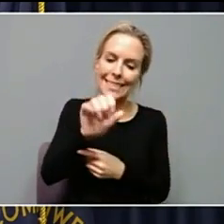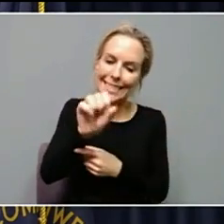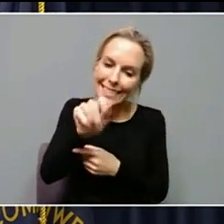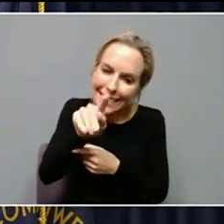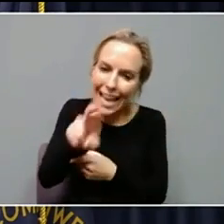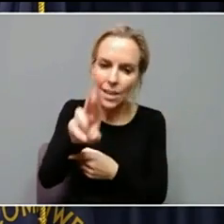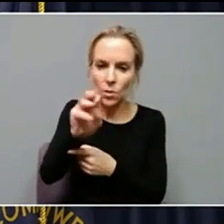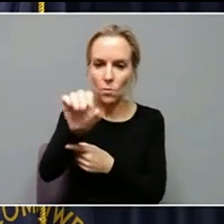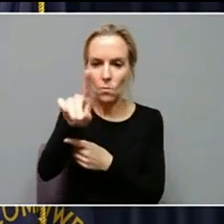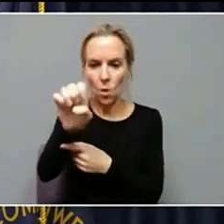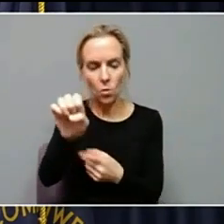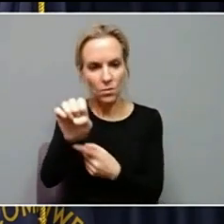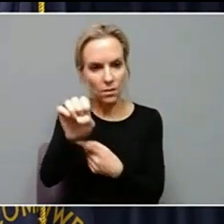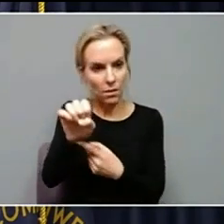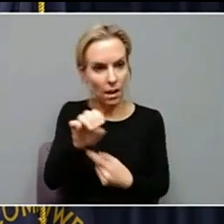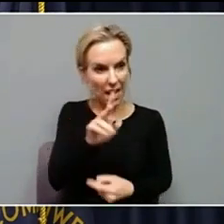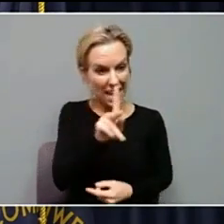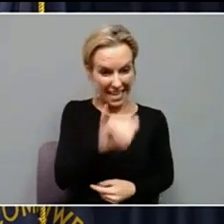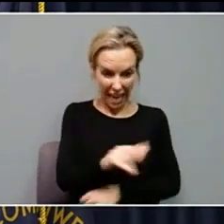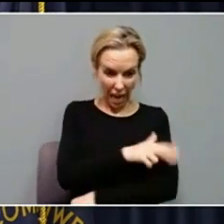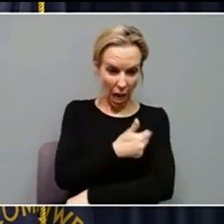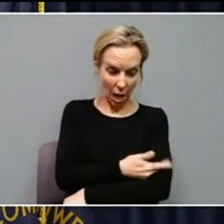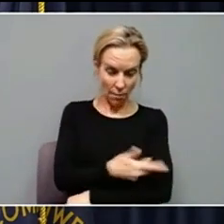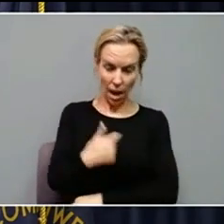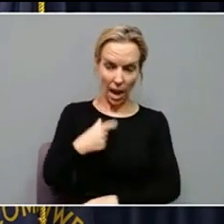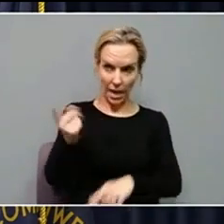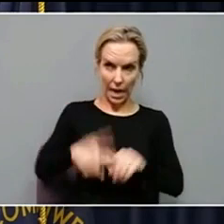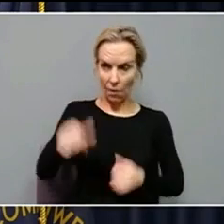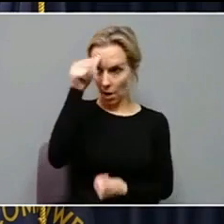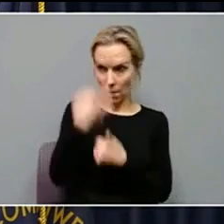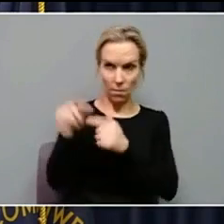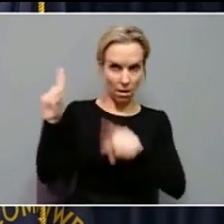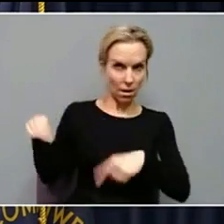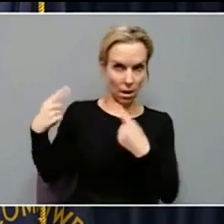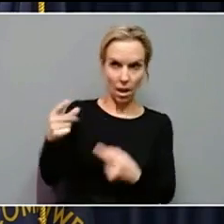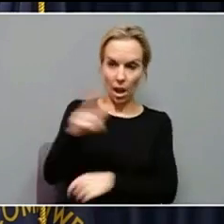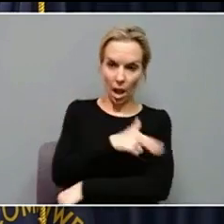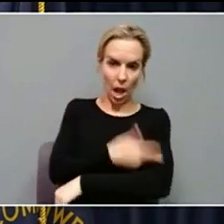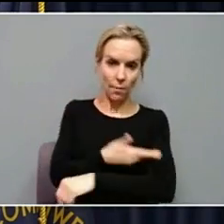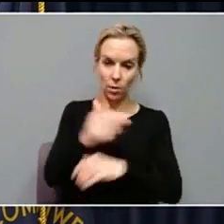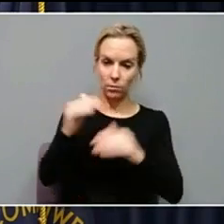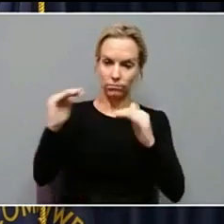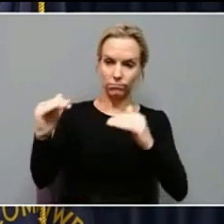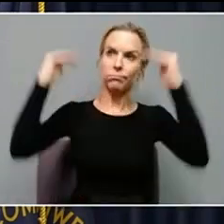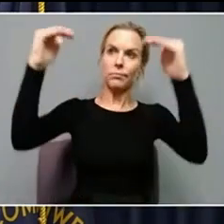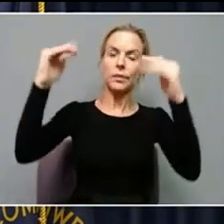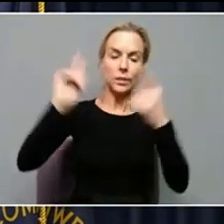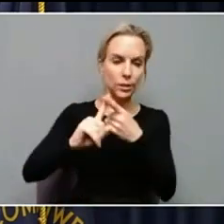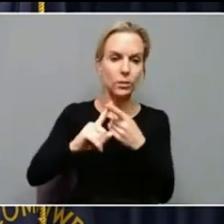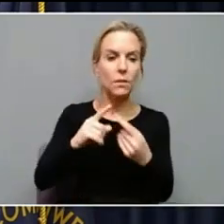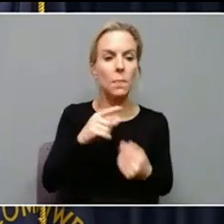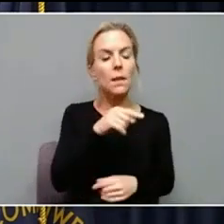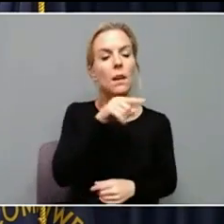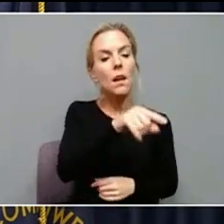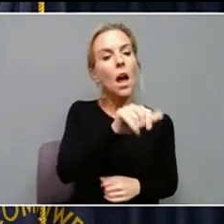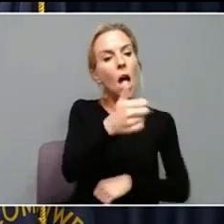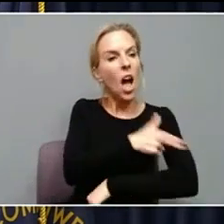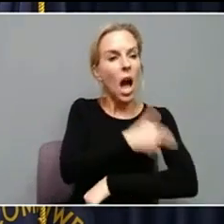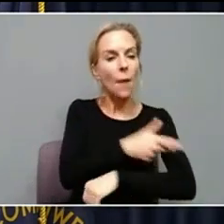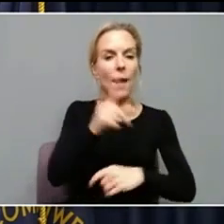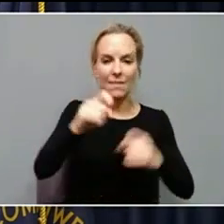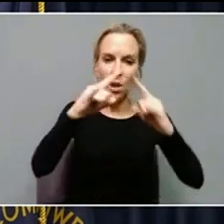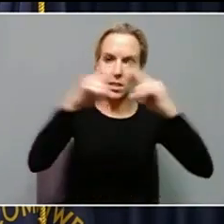into disaster mode. At least I can't remember it. Pikeville Medical with tents up outside the hospital so they can triage